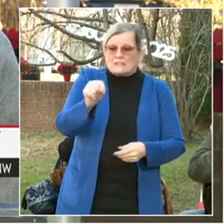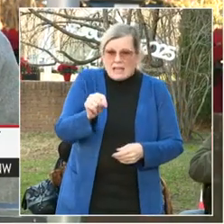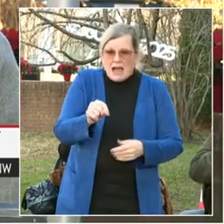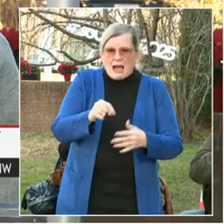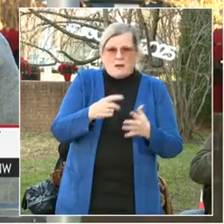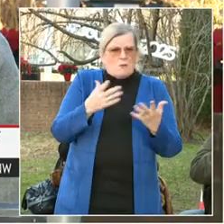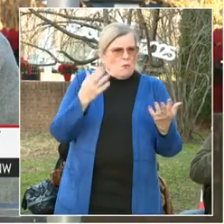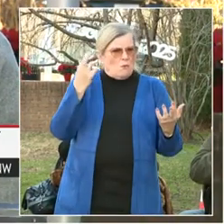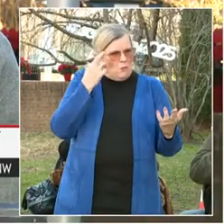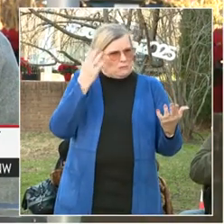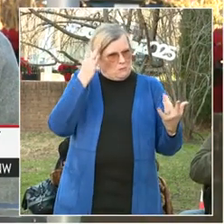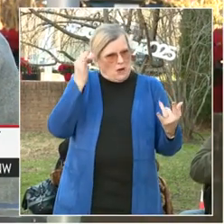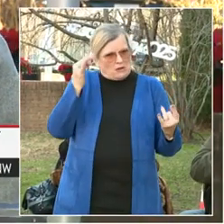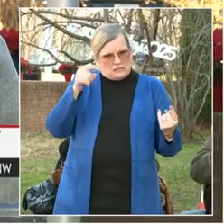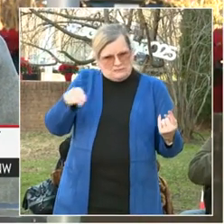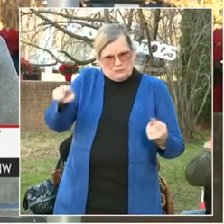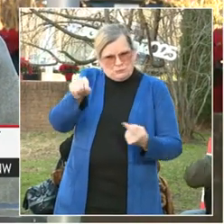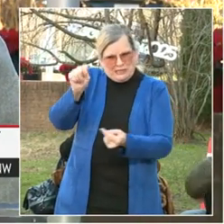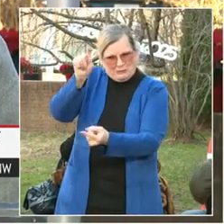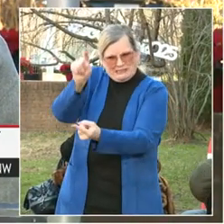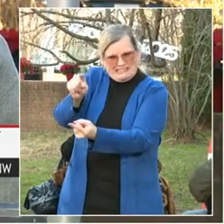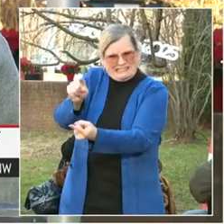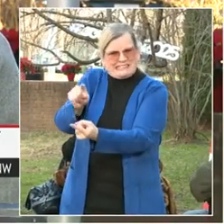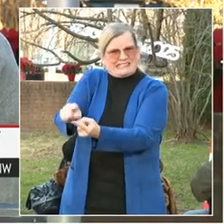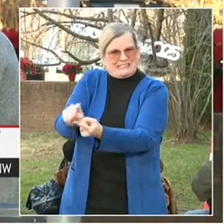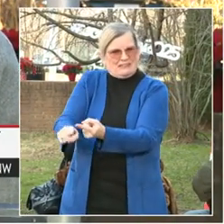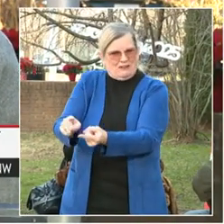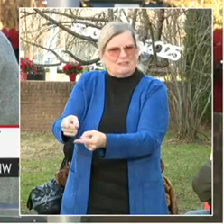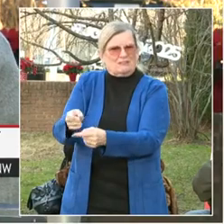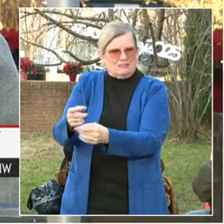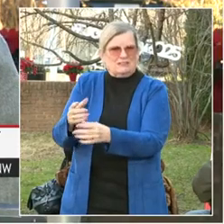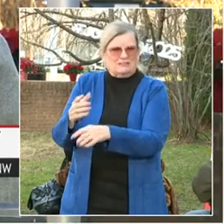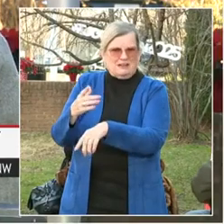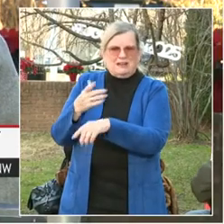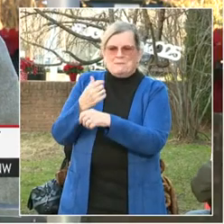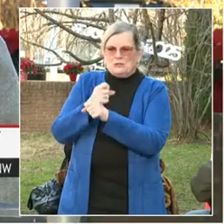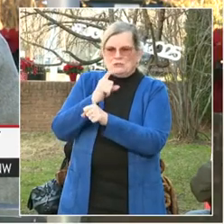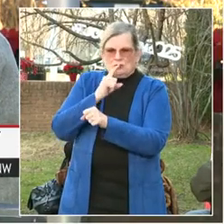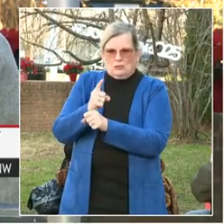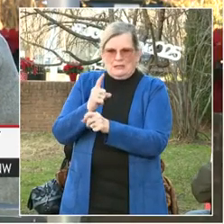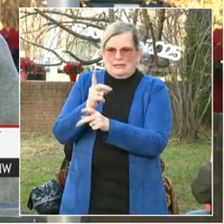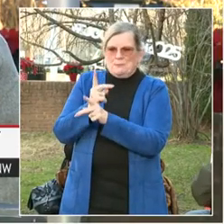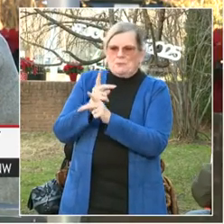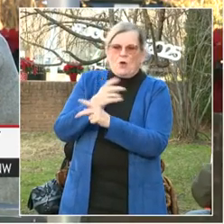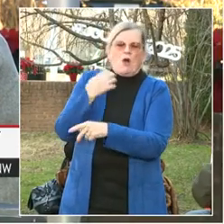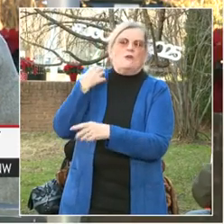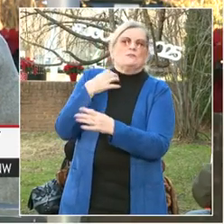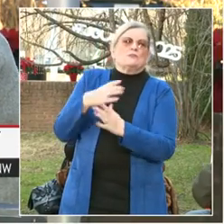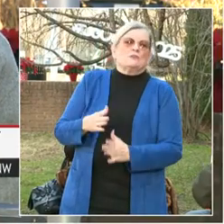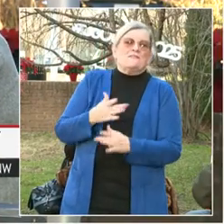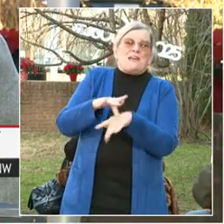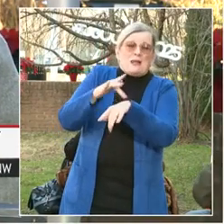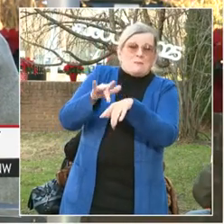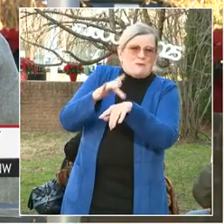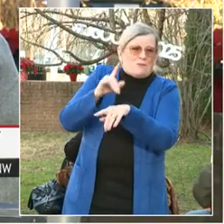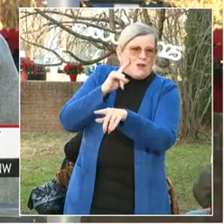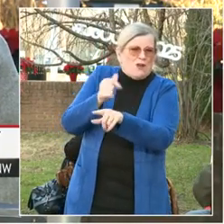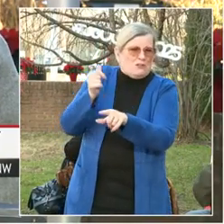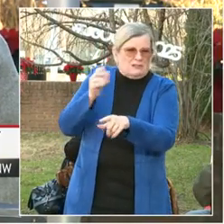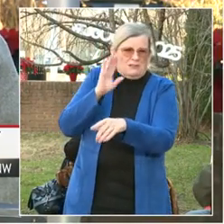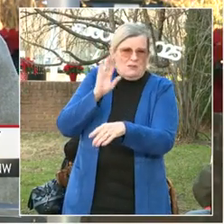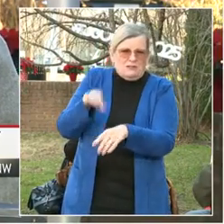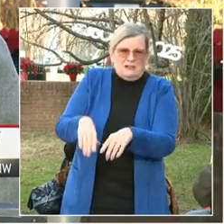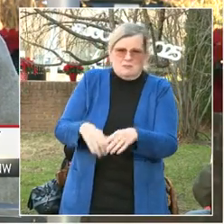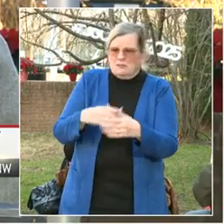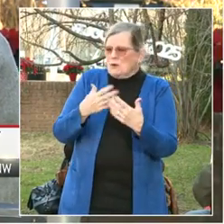going to continue to do that and make sure that we rather not use overtime. We rather have